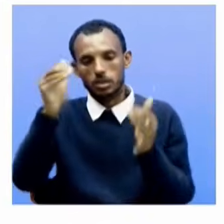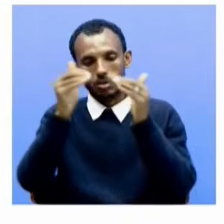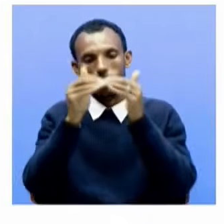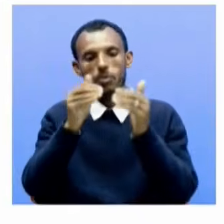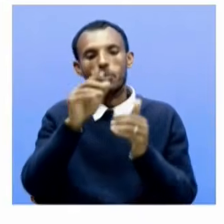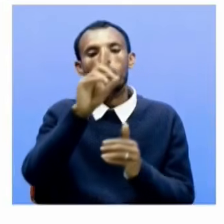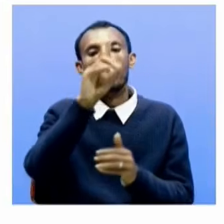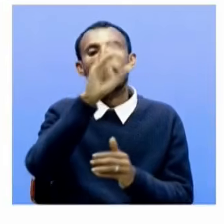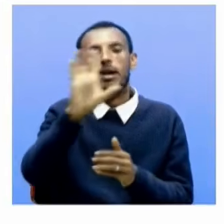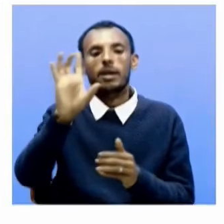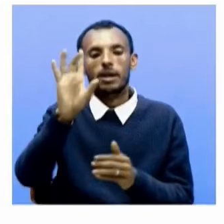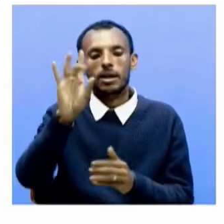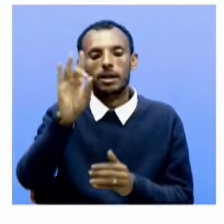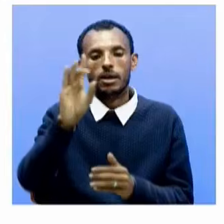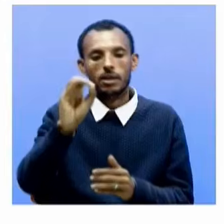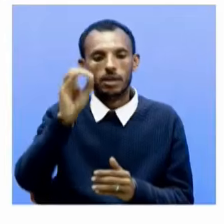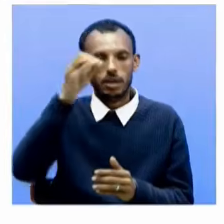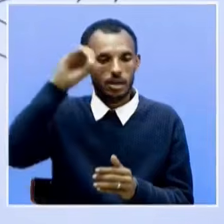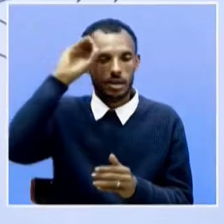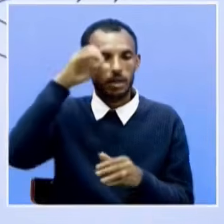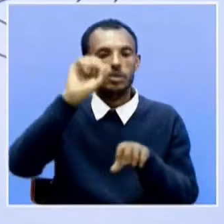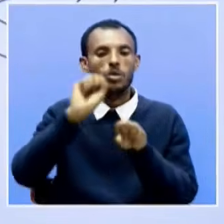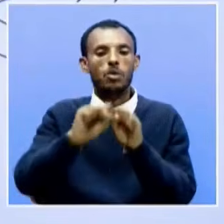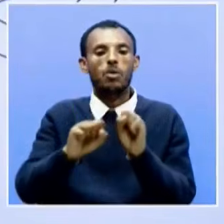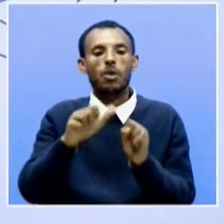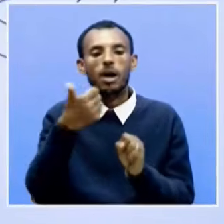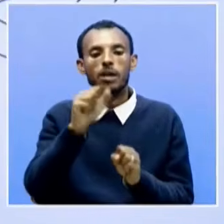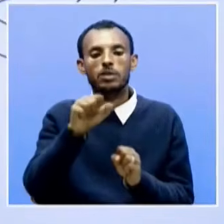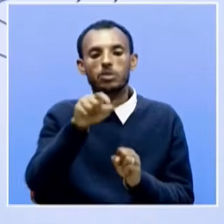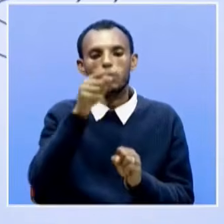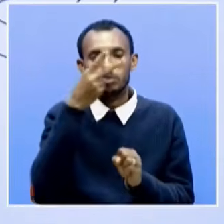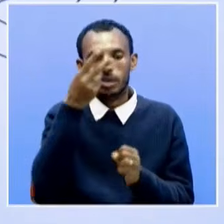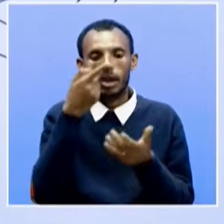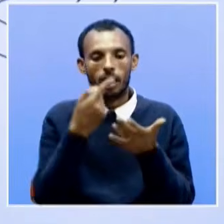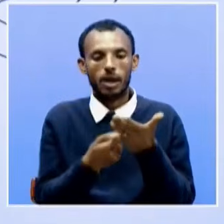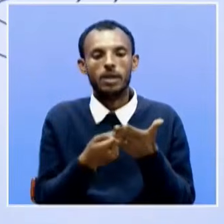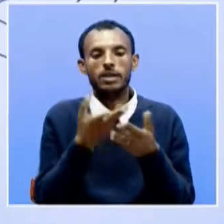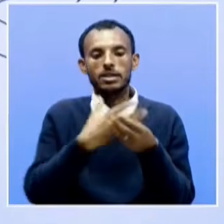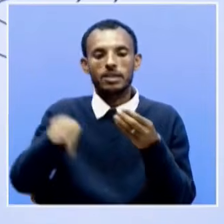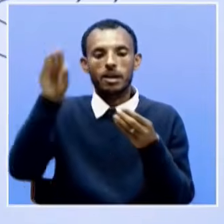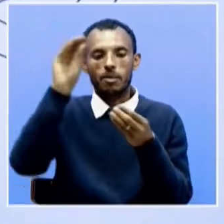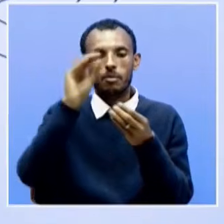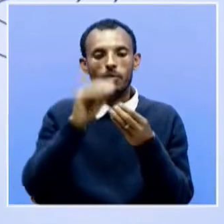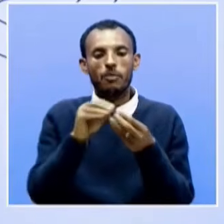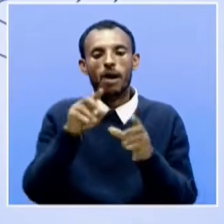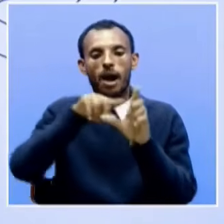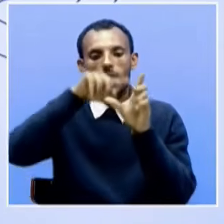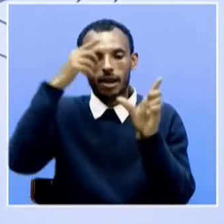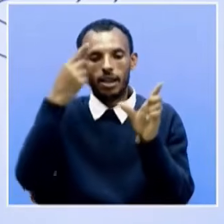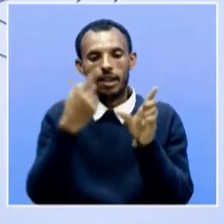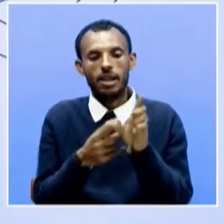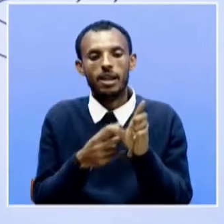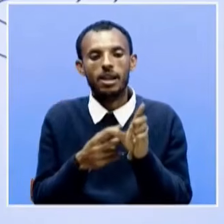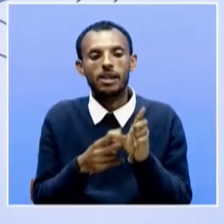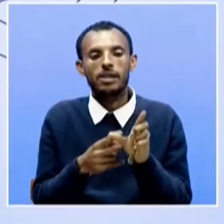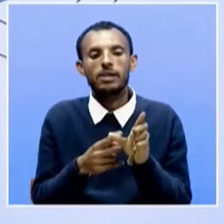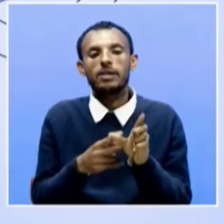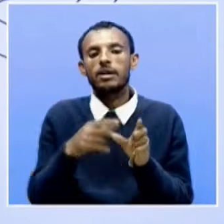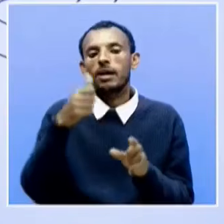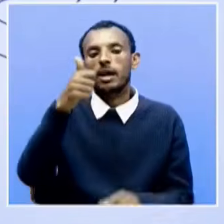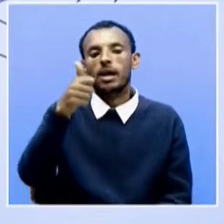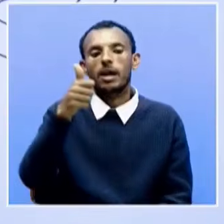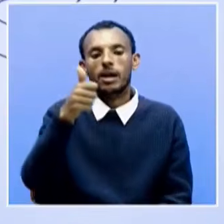180 degrees. Okay, so as you can see here, the sum of angle